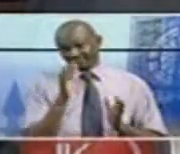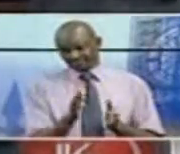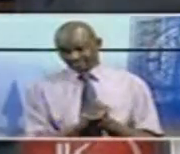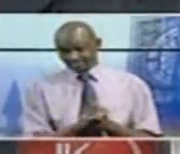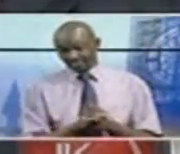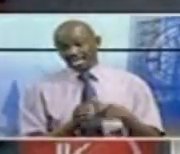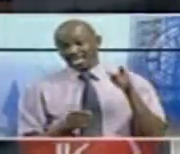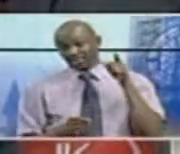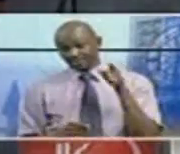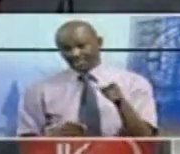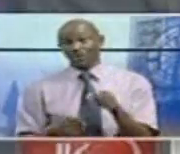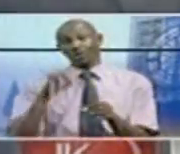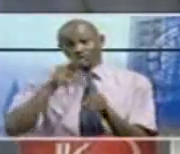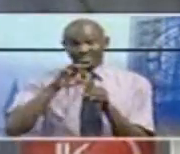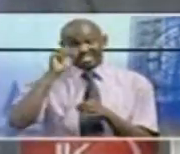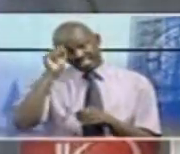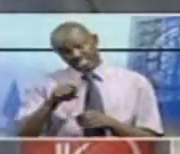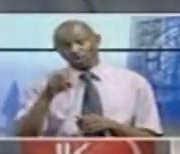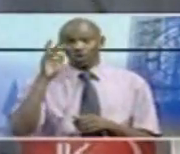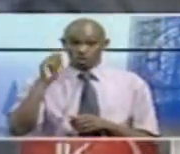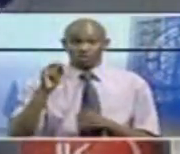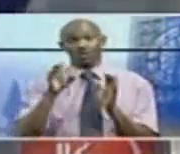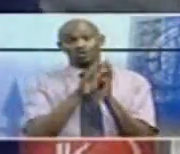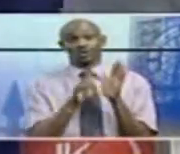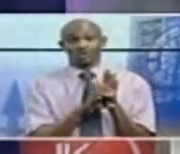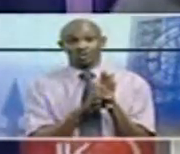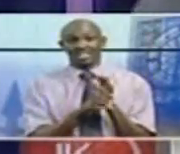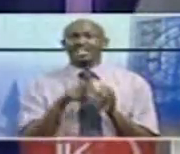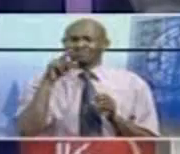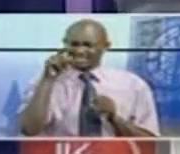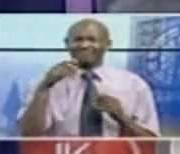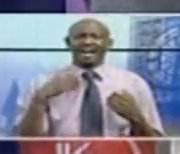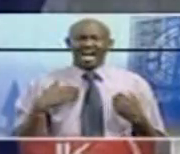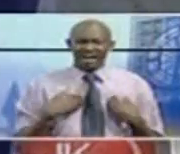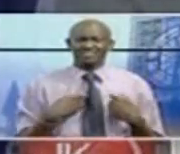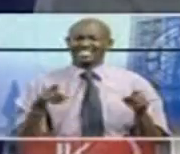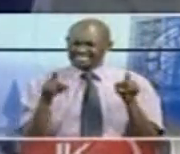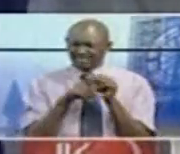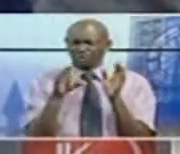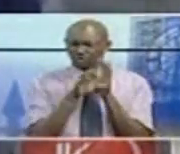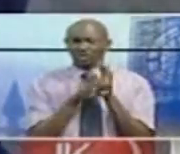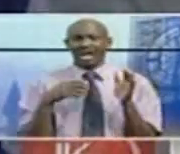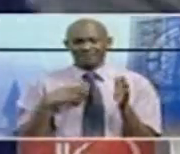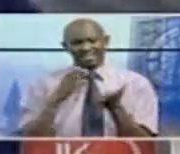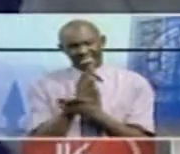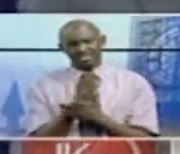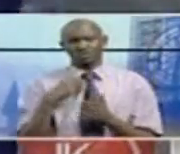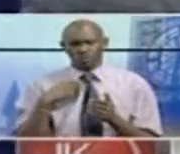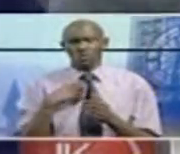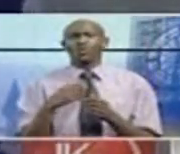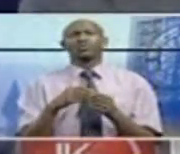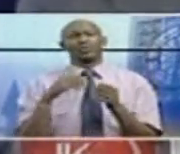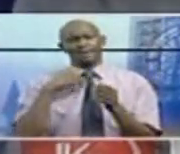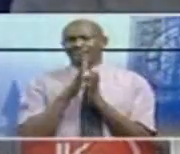who either voted yes or no to the constitution with an entitlement in the same constitution to contest